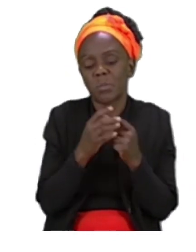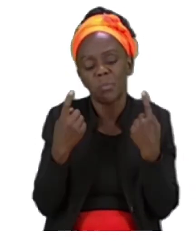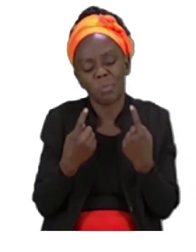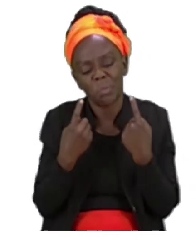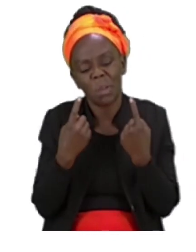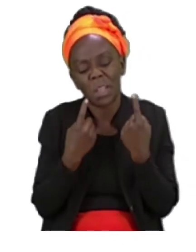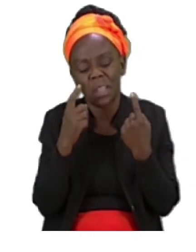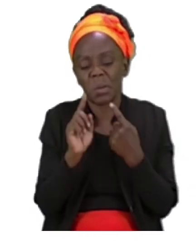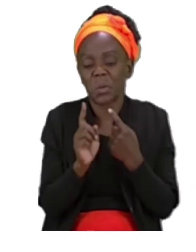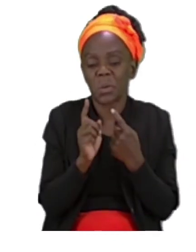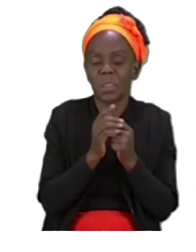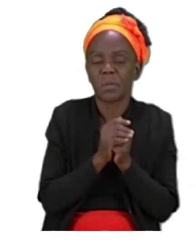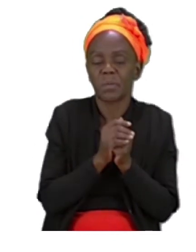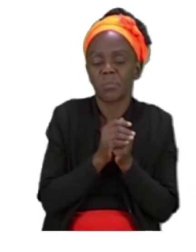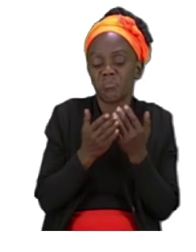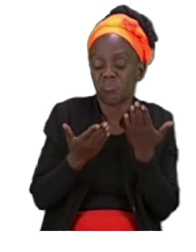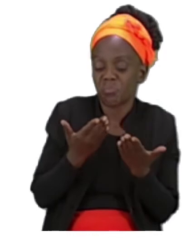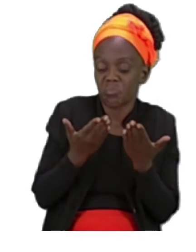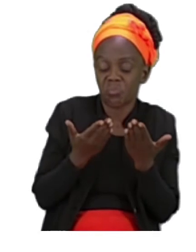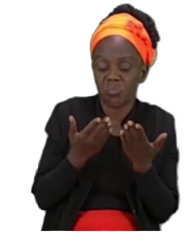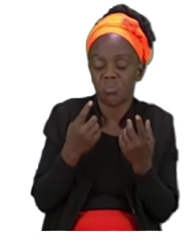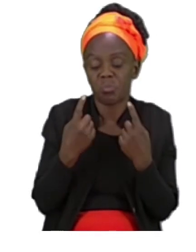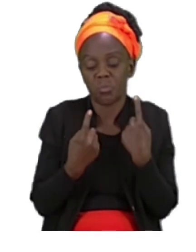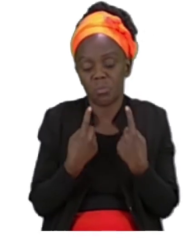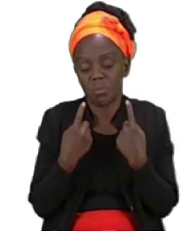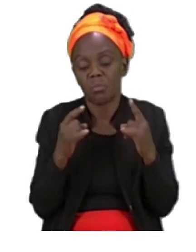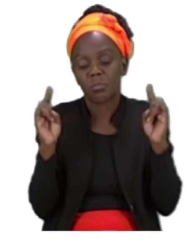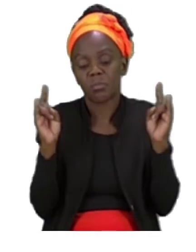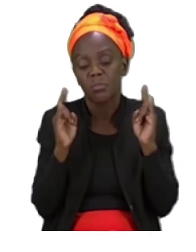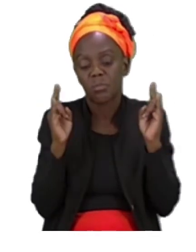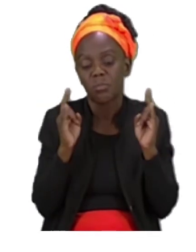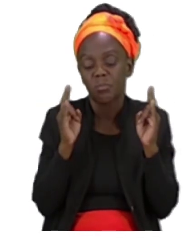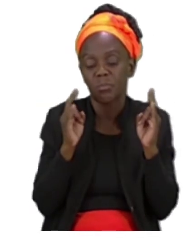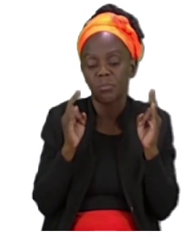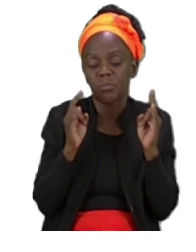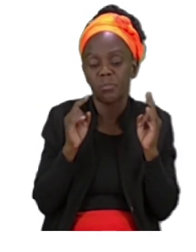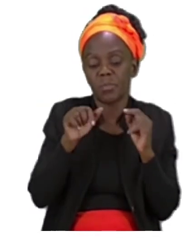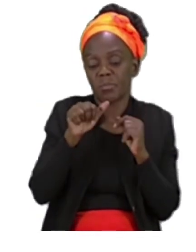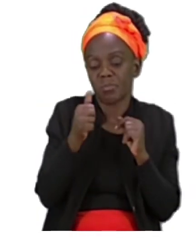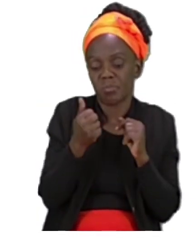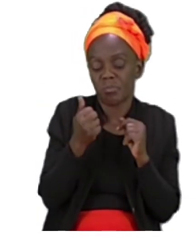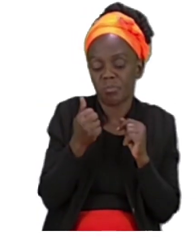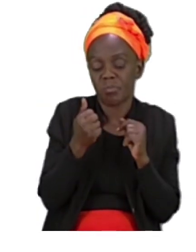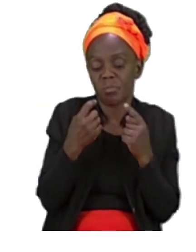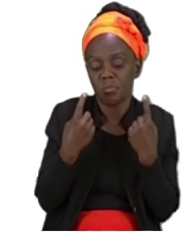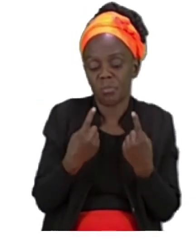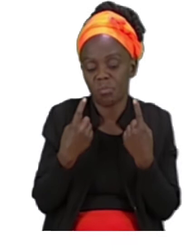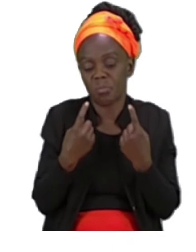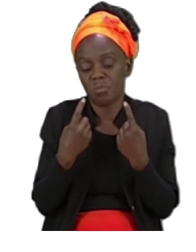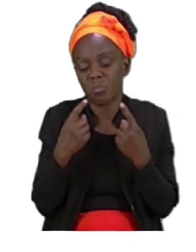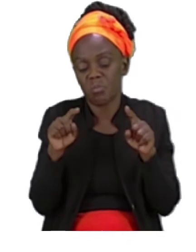play? Some play soccer, others play with dolls,